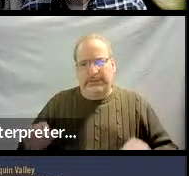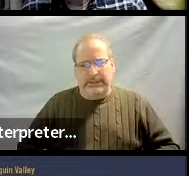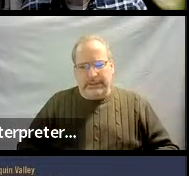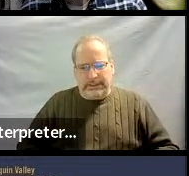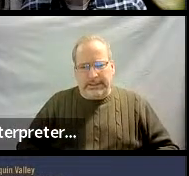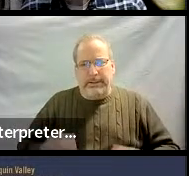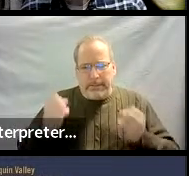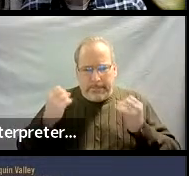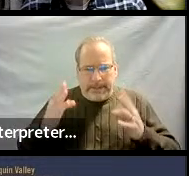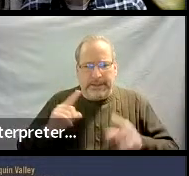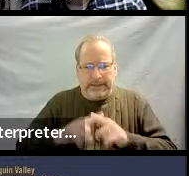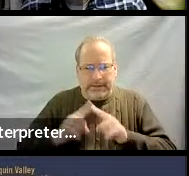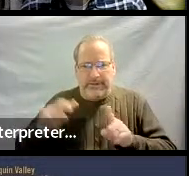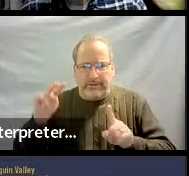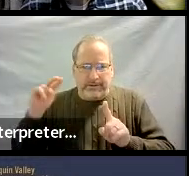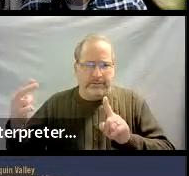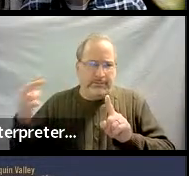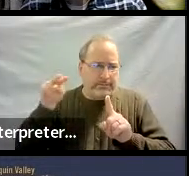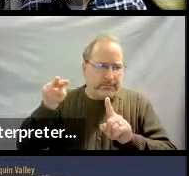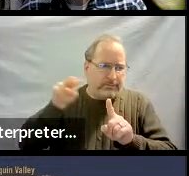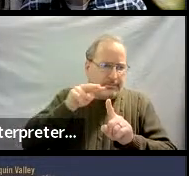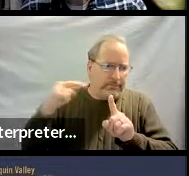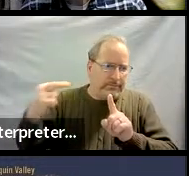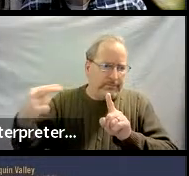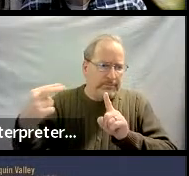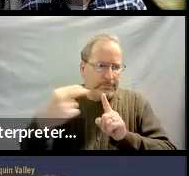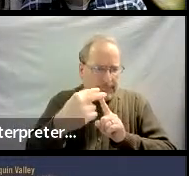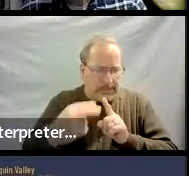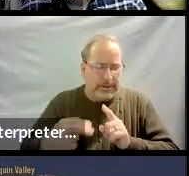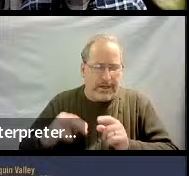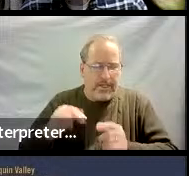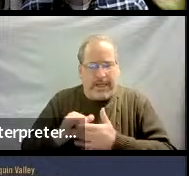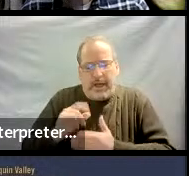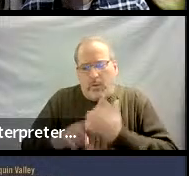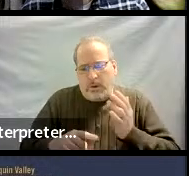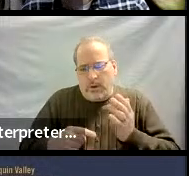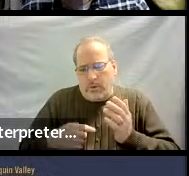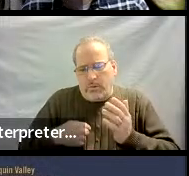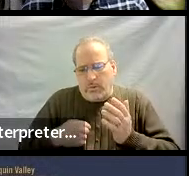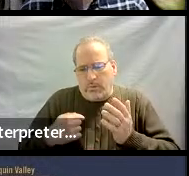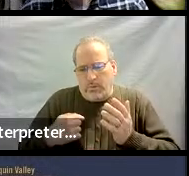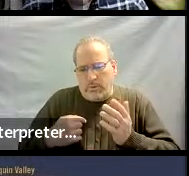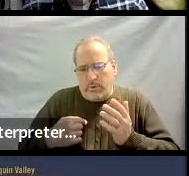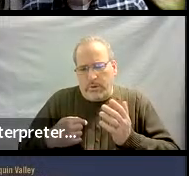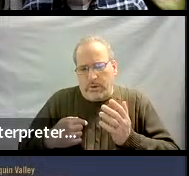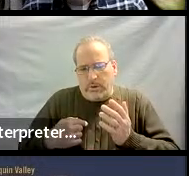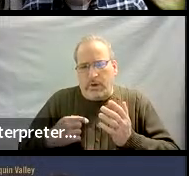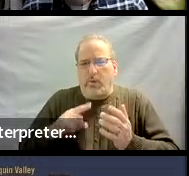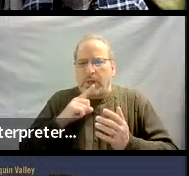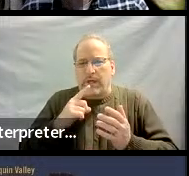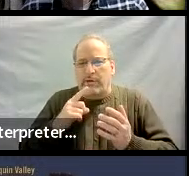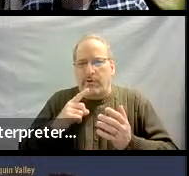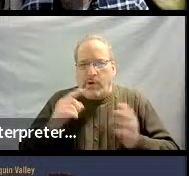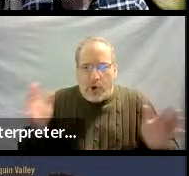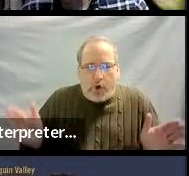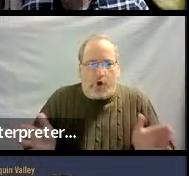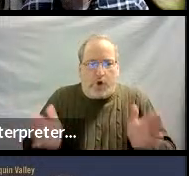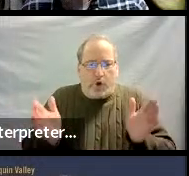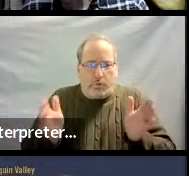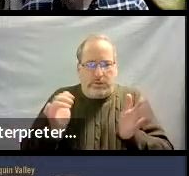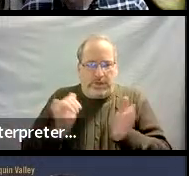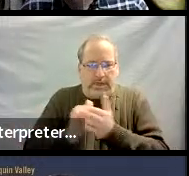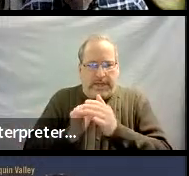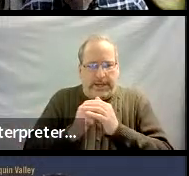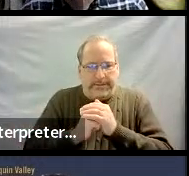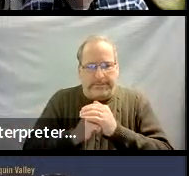as many viewpoints as possible. And I think that's the only thing that, you know, through this we're looking for and encouraging.